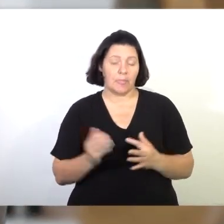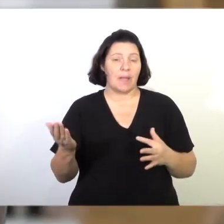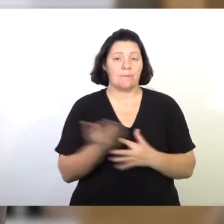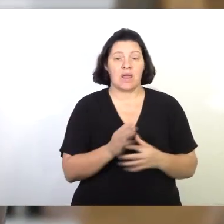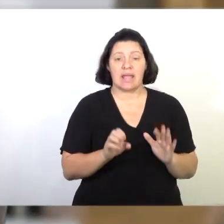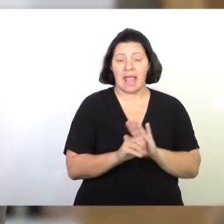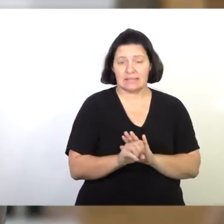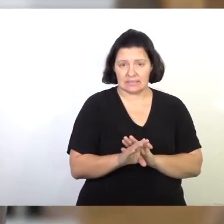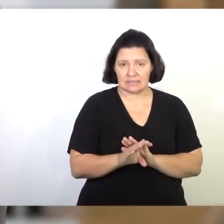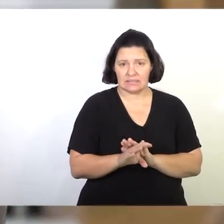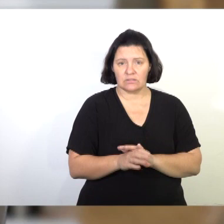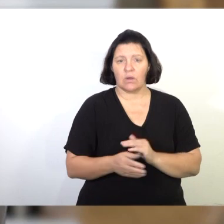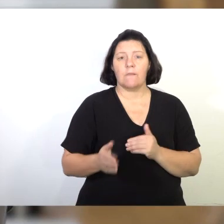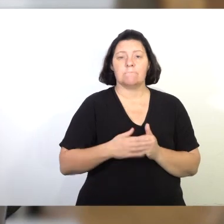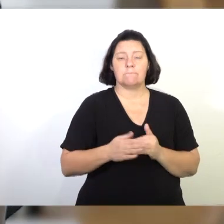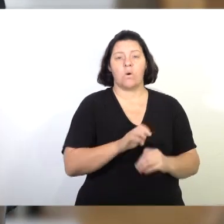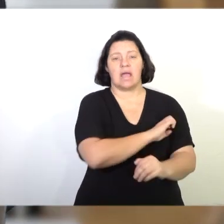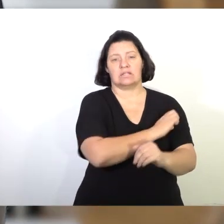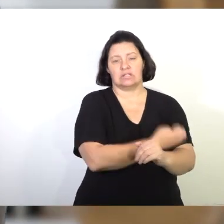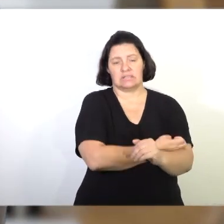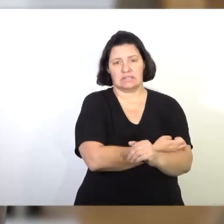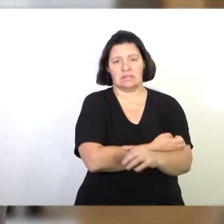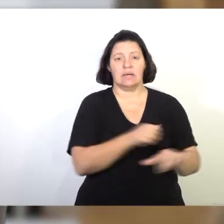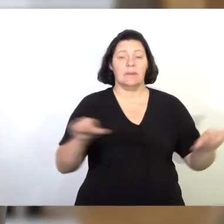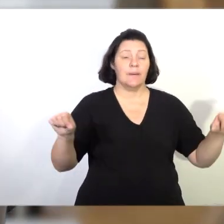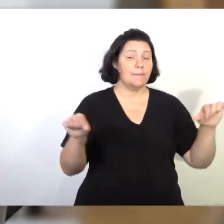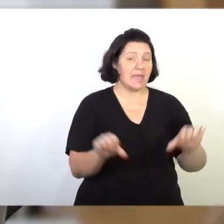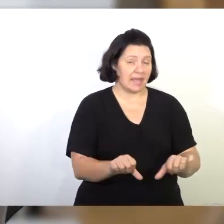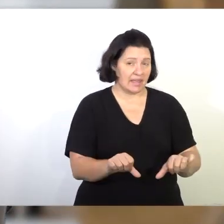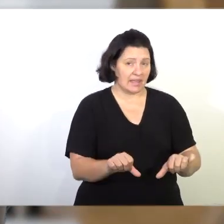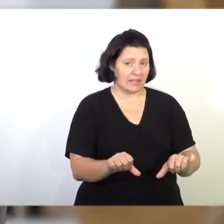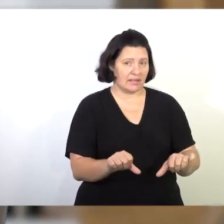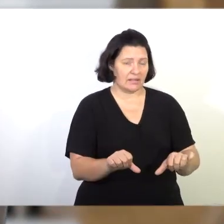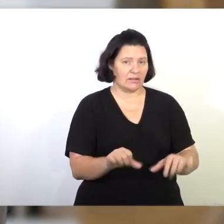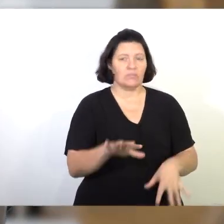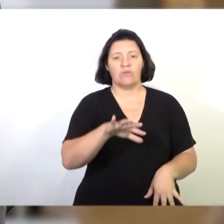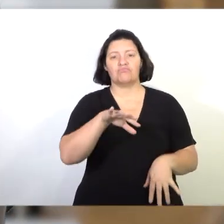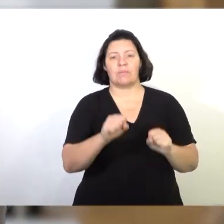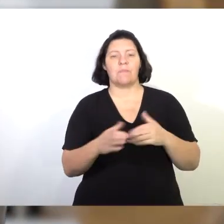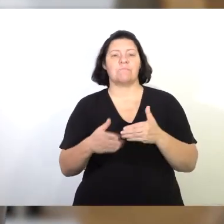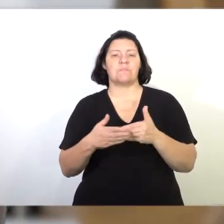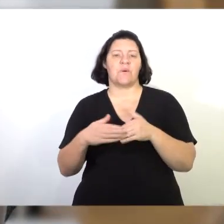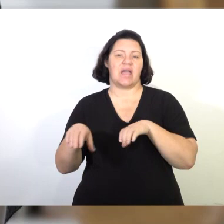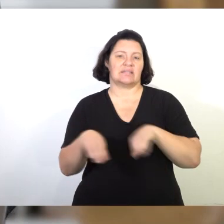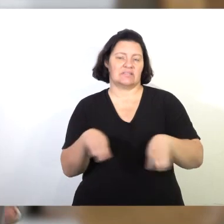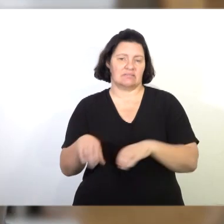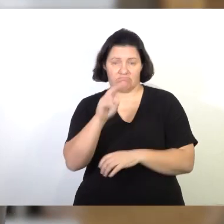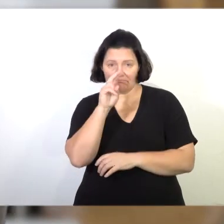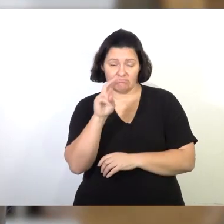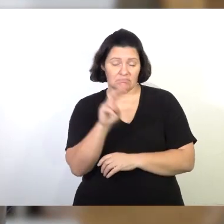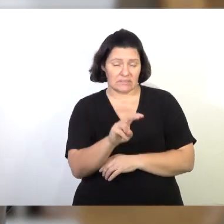I want us to go on an ad break so that we get more energy, and when we come back, we'll wrap up with more